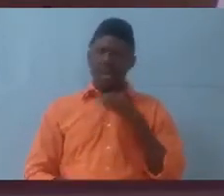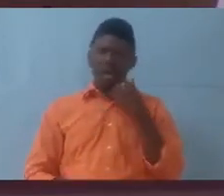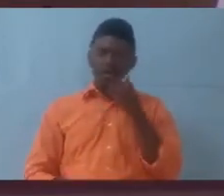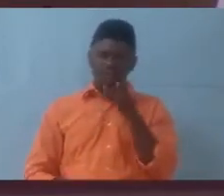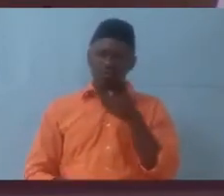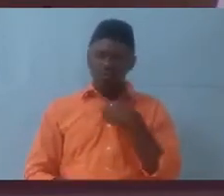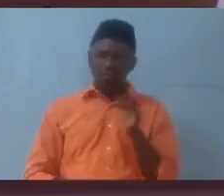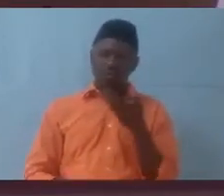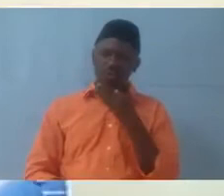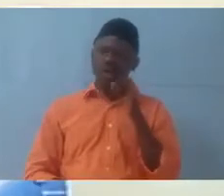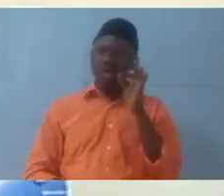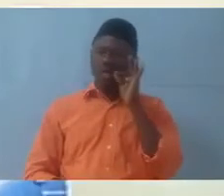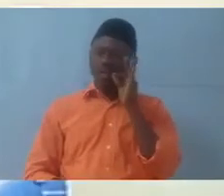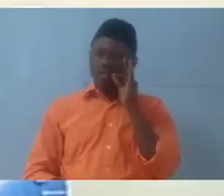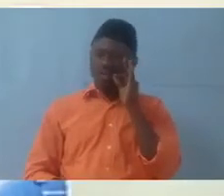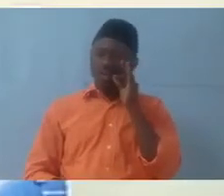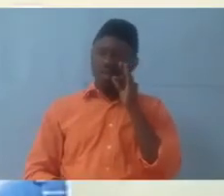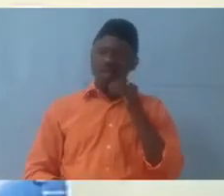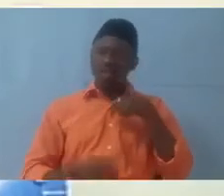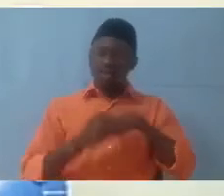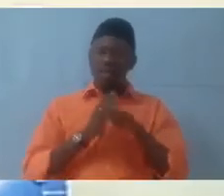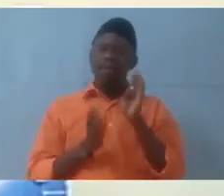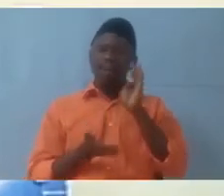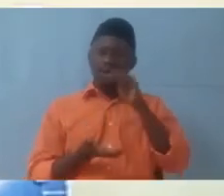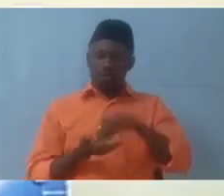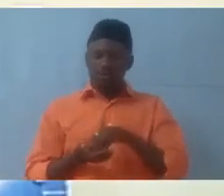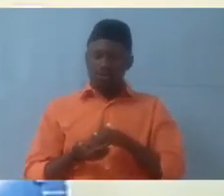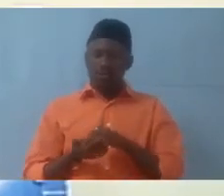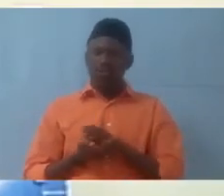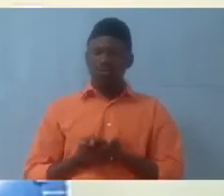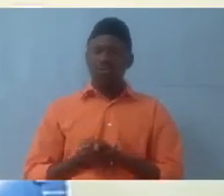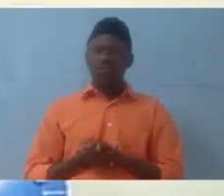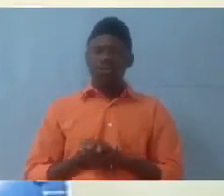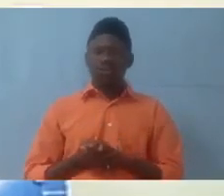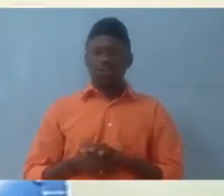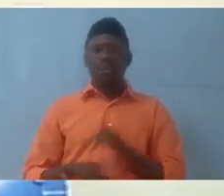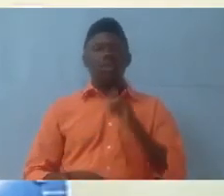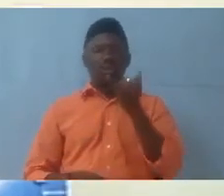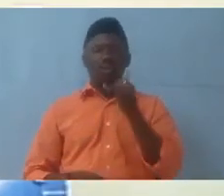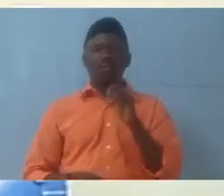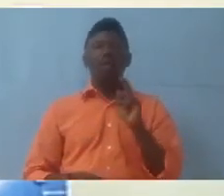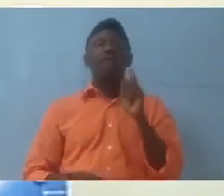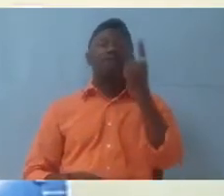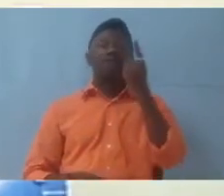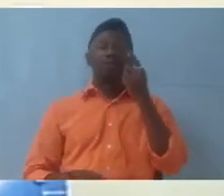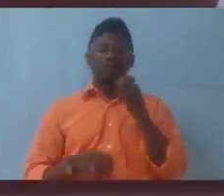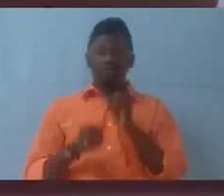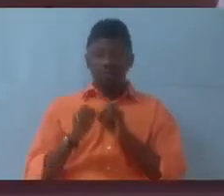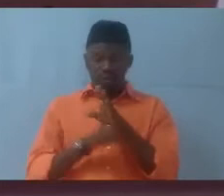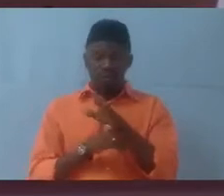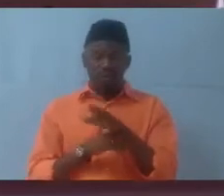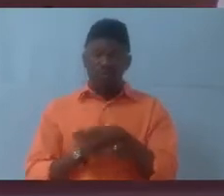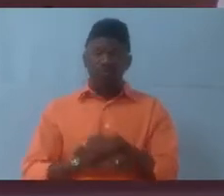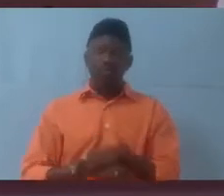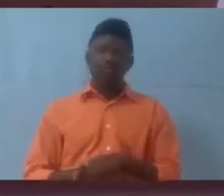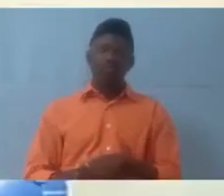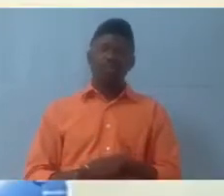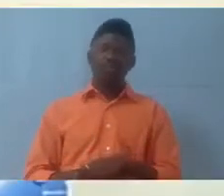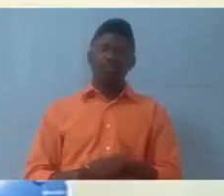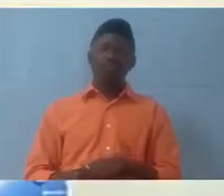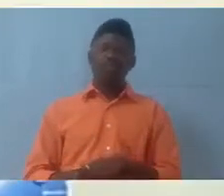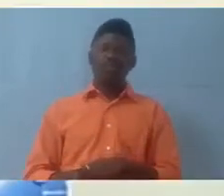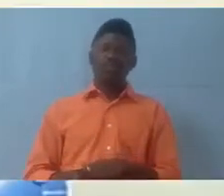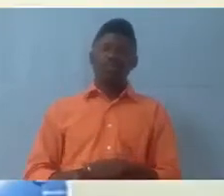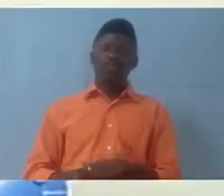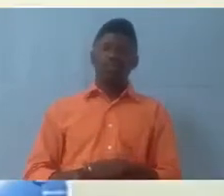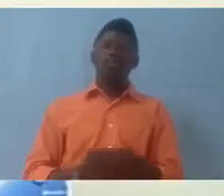ba nek ca Banjul. Yes, that was his first instruction. Wow, ci bo mo nekon digalam bu ñak. Okay, you may continue. Yes, but subsequently